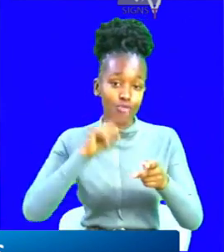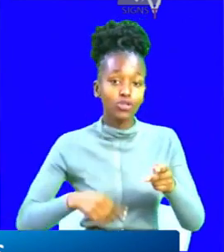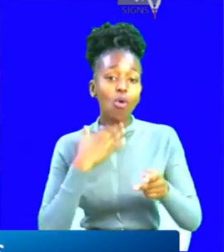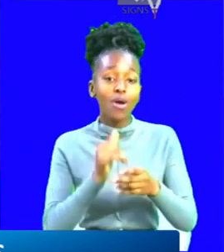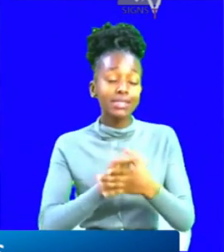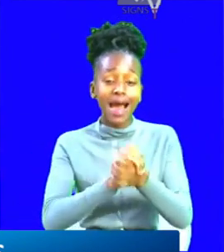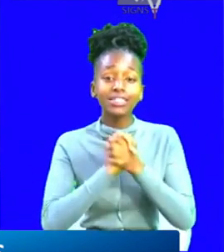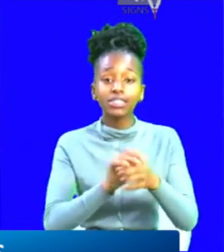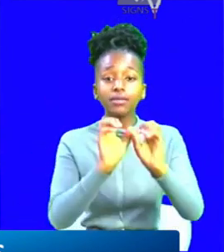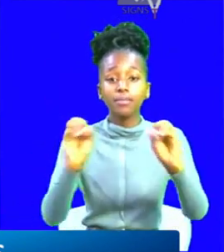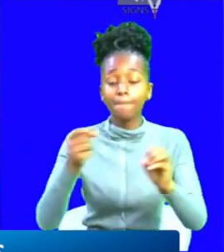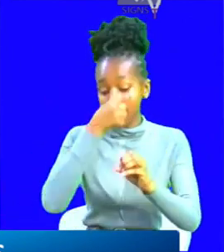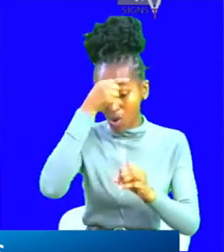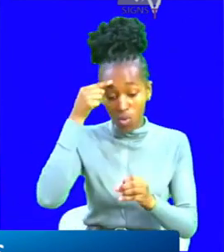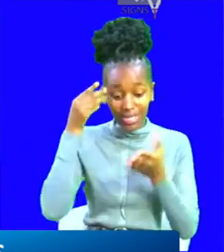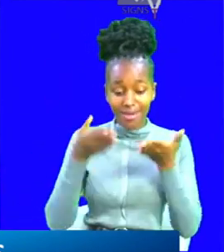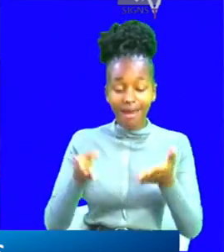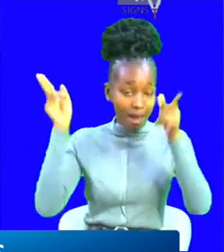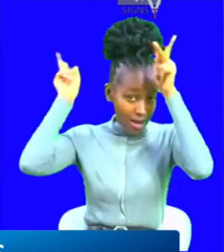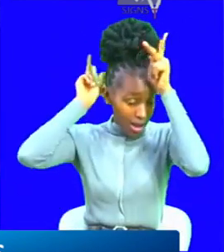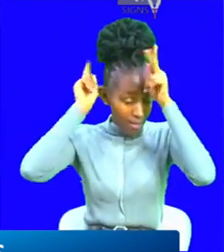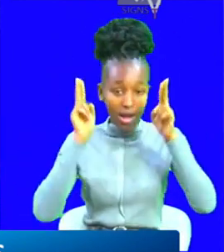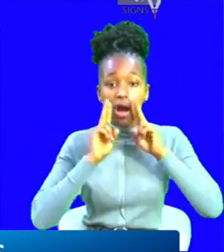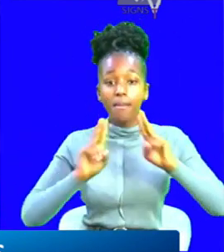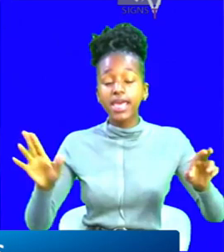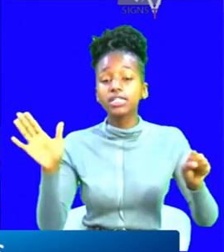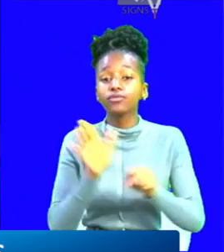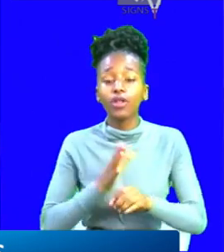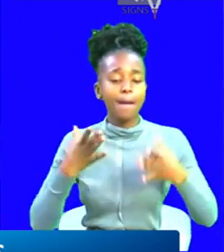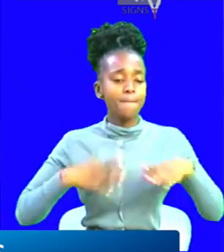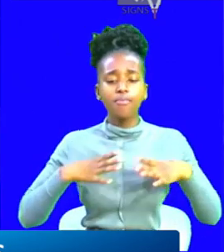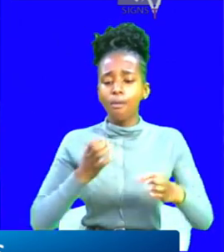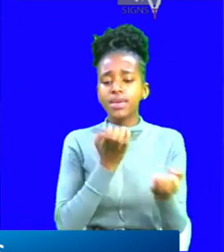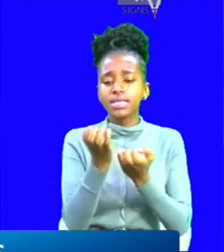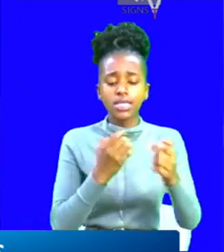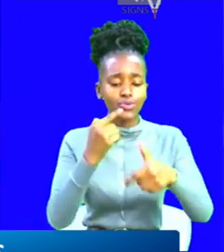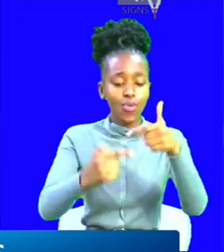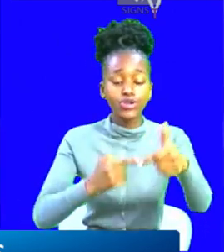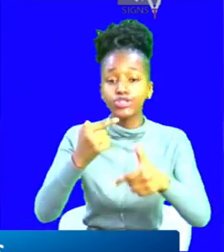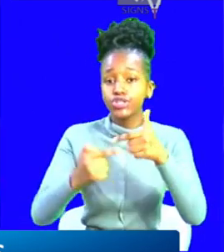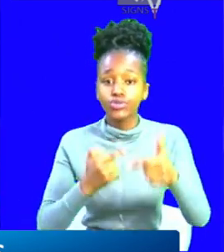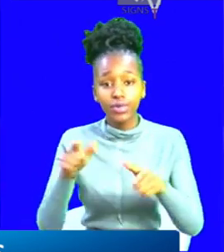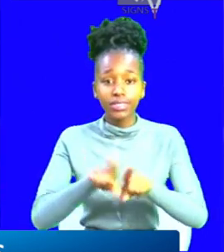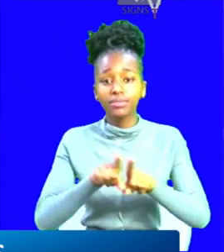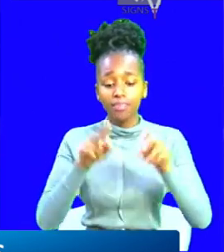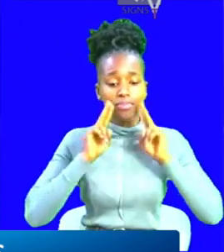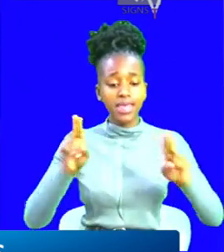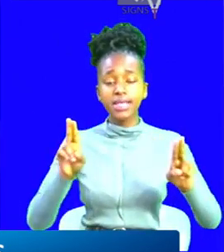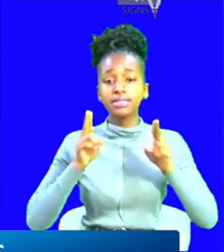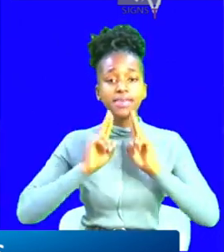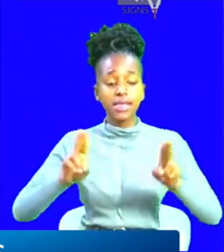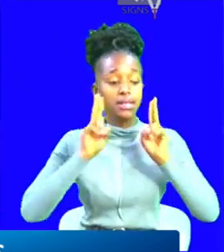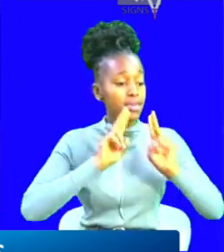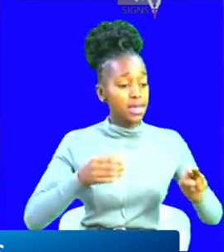town is very peaceful. Watu wanaendelea na biashara yao. Hali ya usalama iko shwari. Na